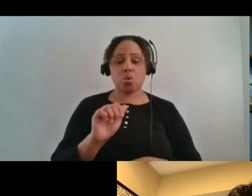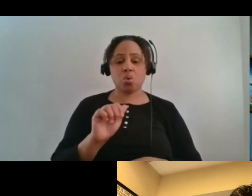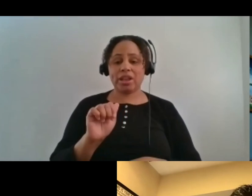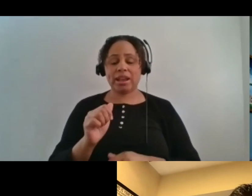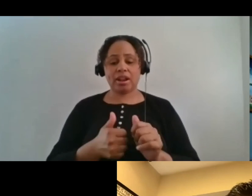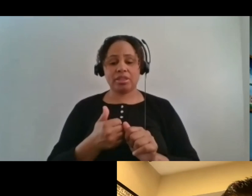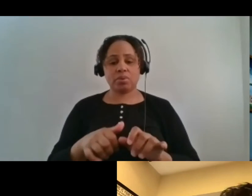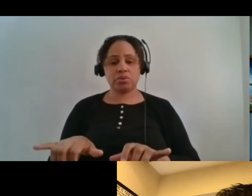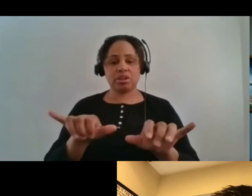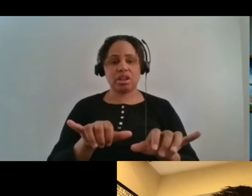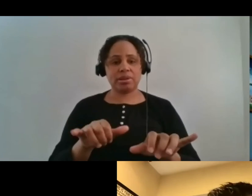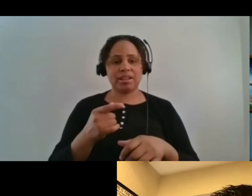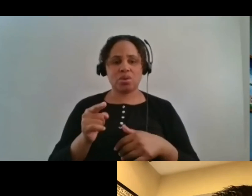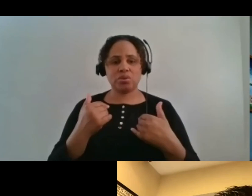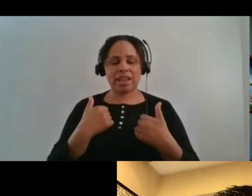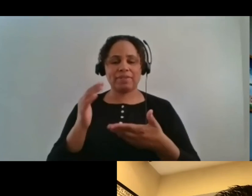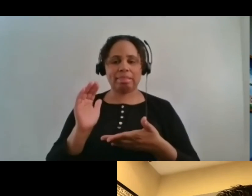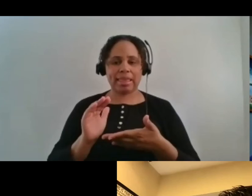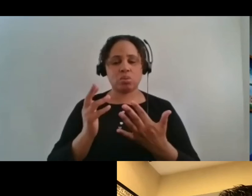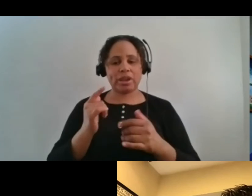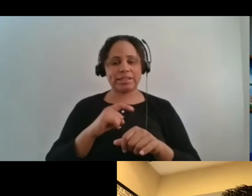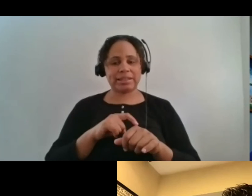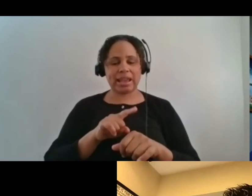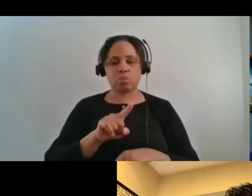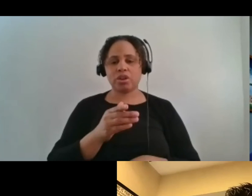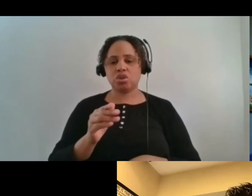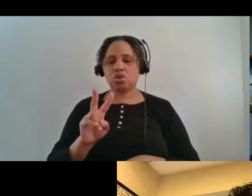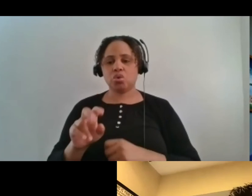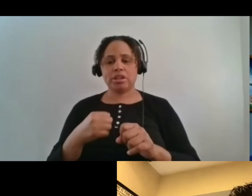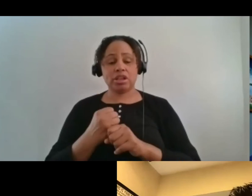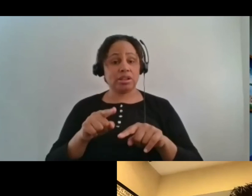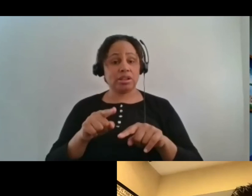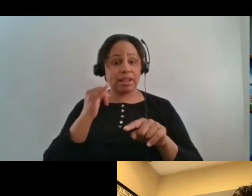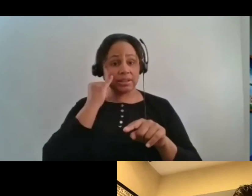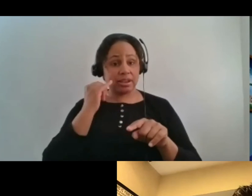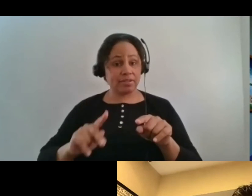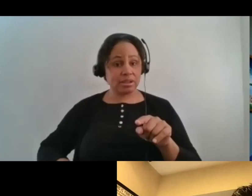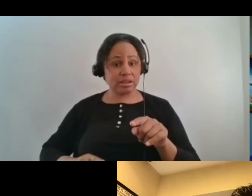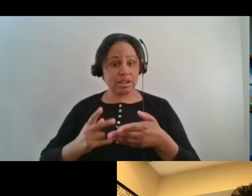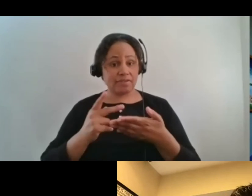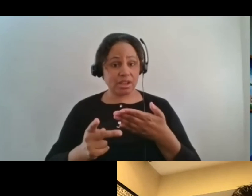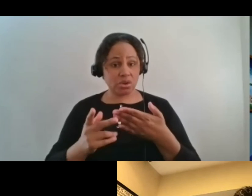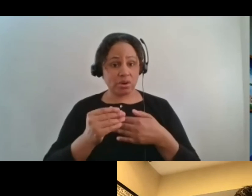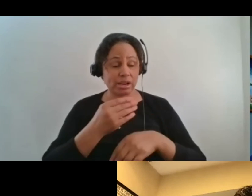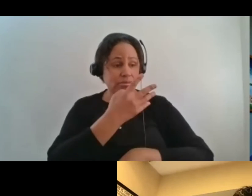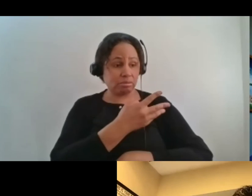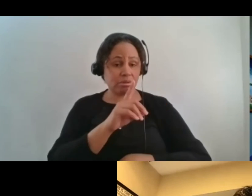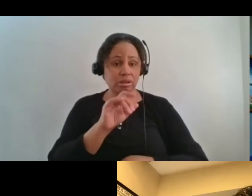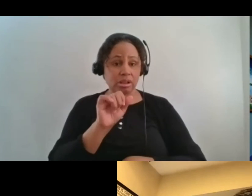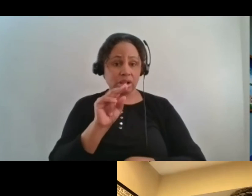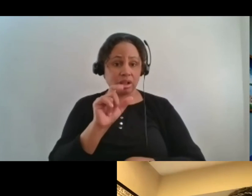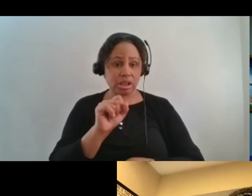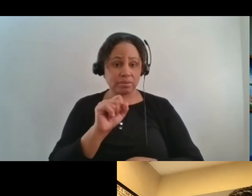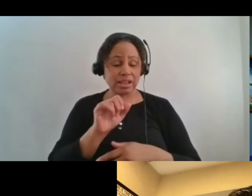1 to 2 years. It depends if you're have kidney failure and are on dialysis, that wait time starts back to when you